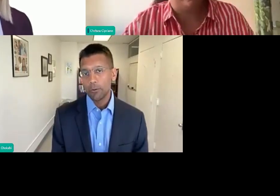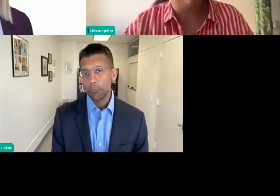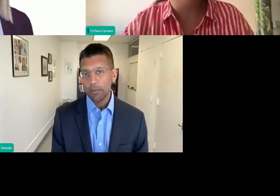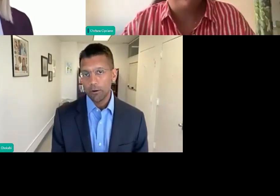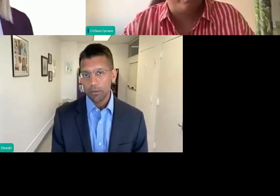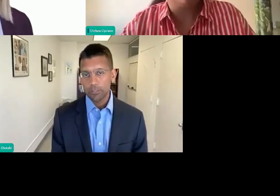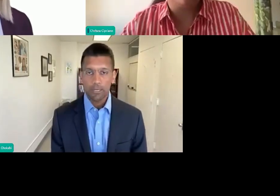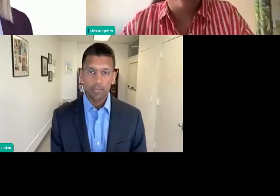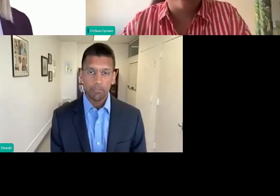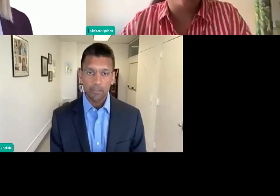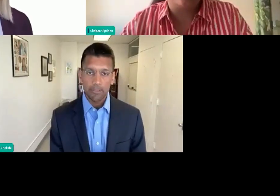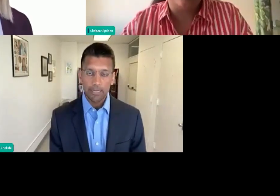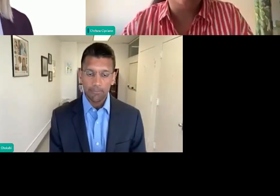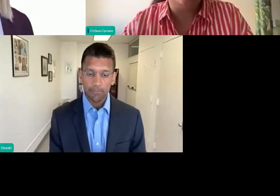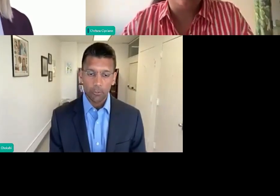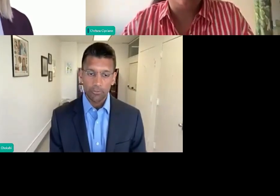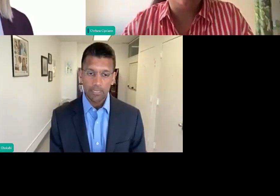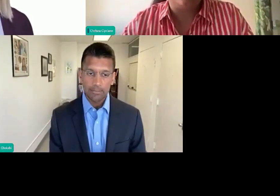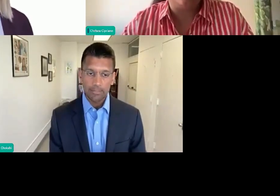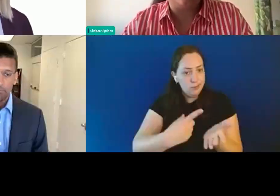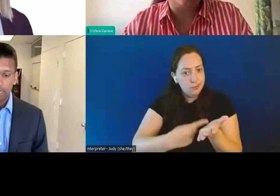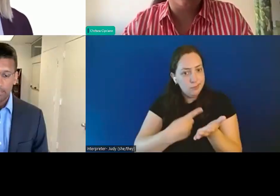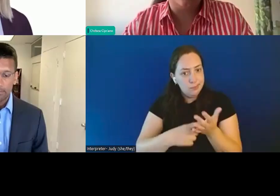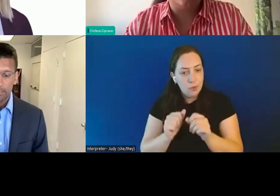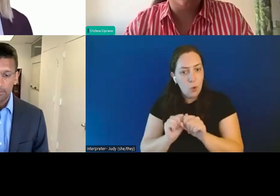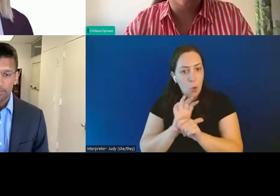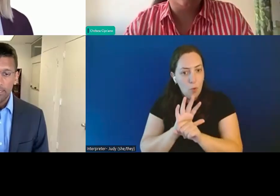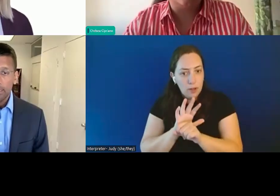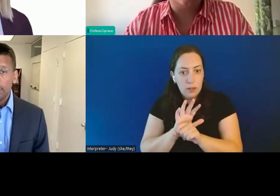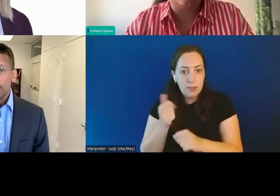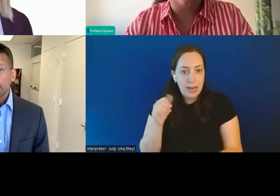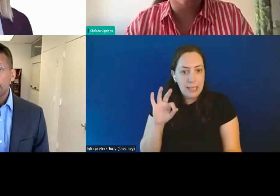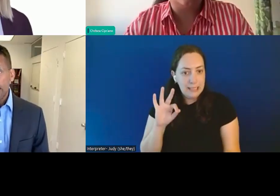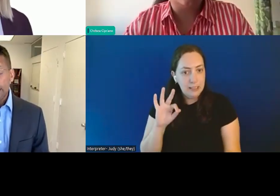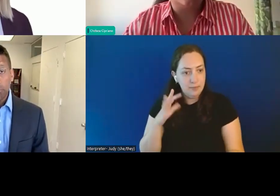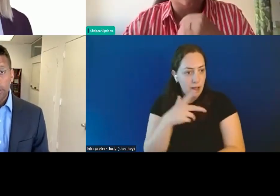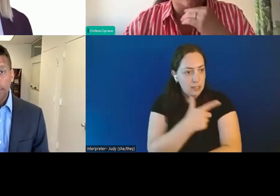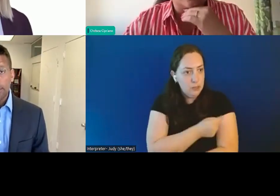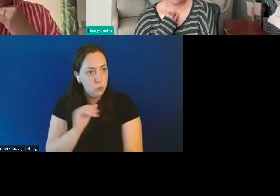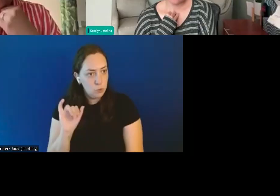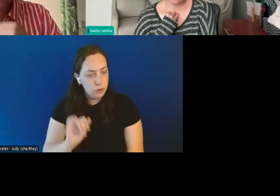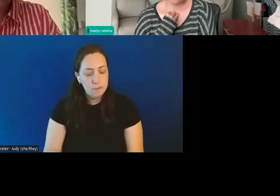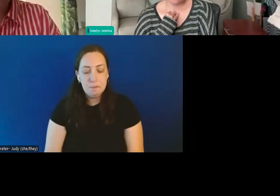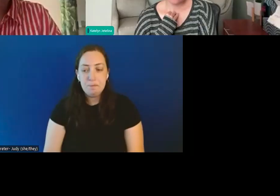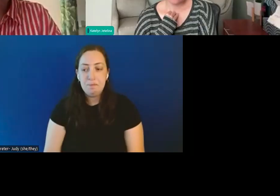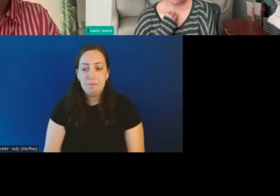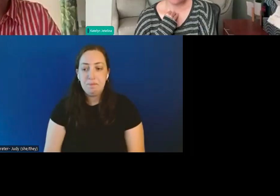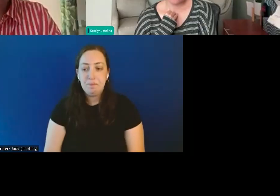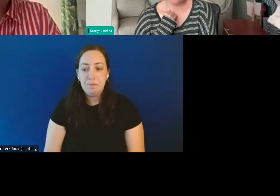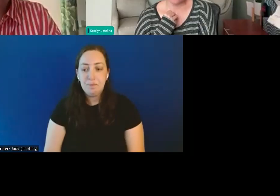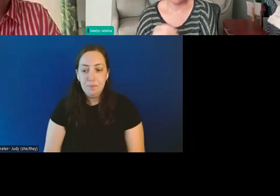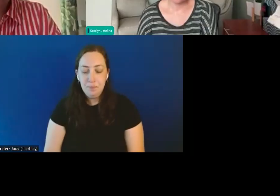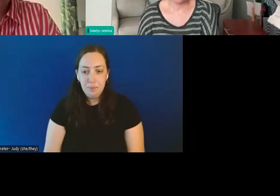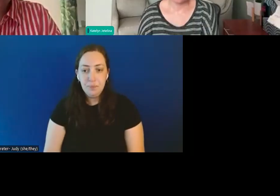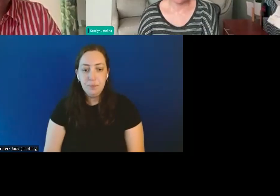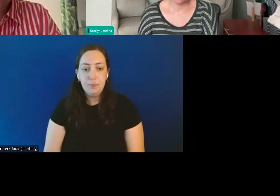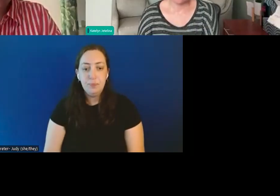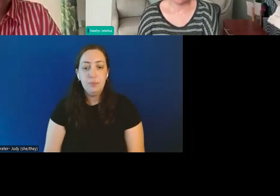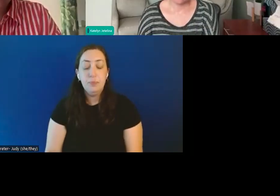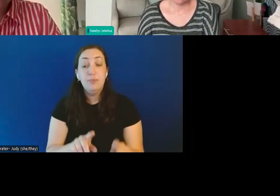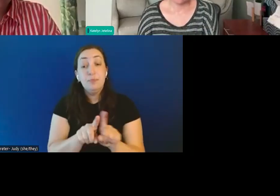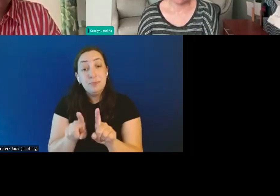when we are talking about the COVID-19 vaccines. The second point is to acknowledge that there is